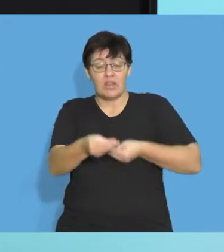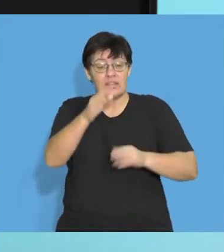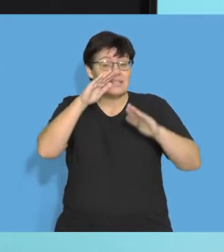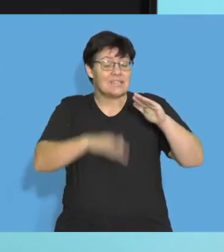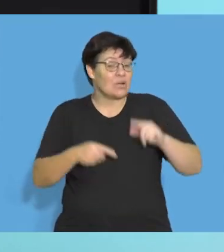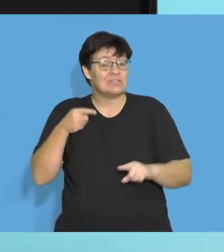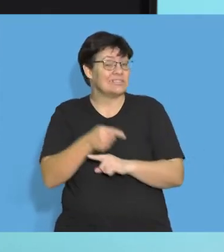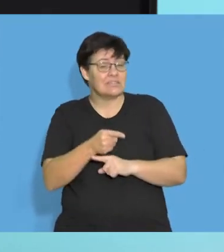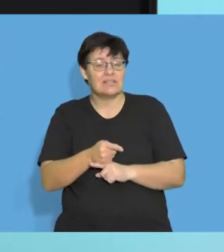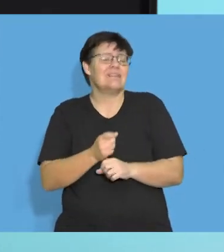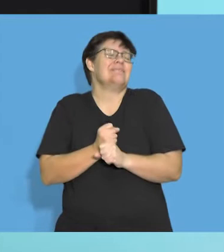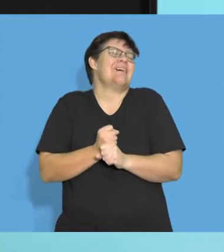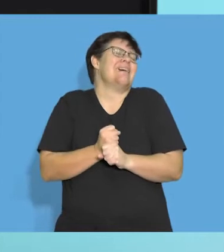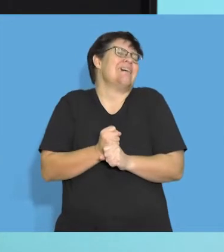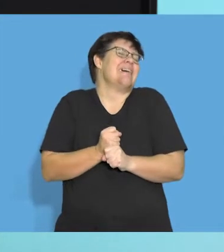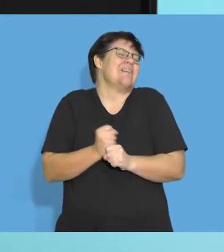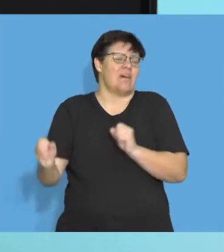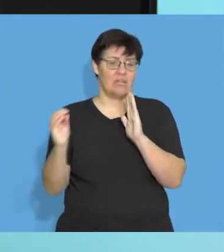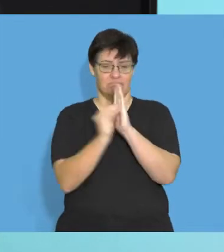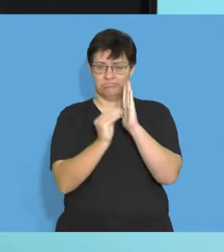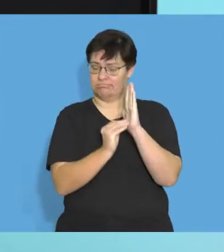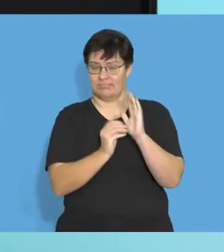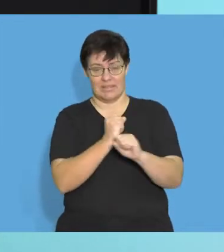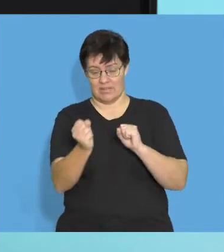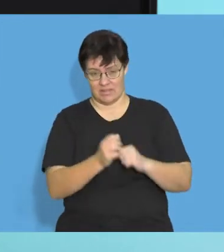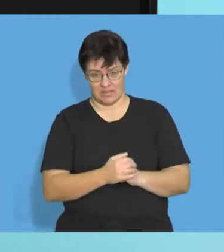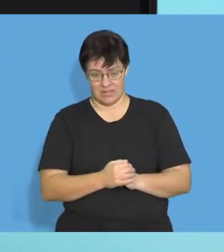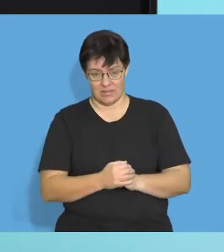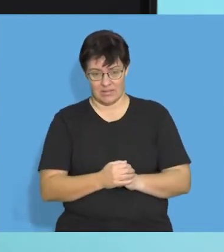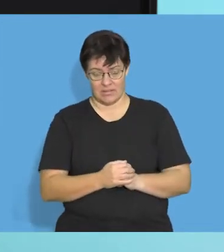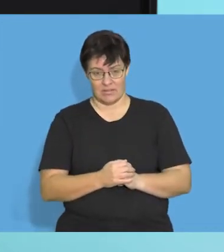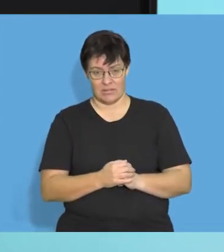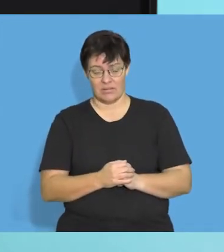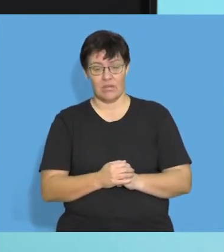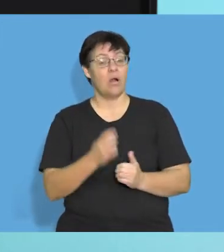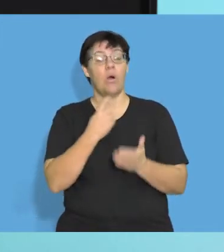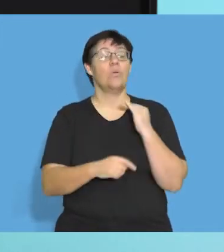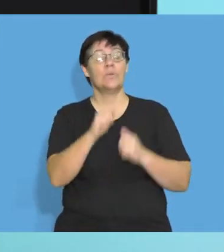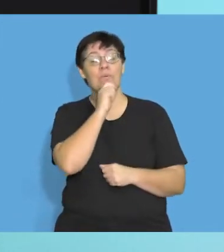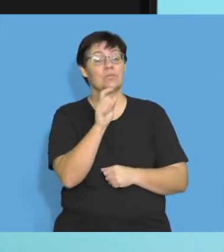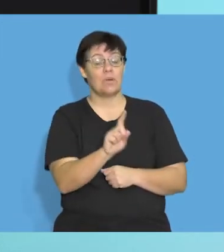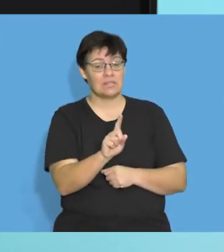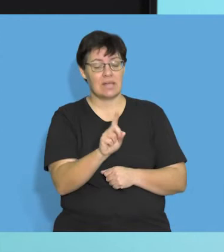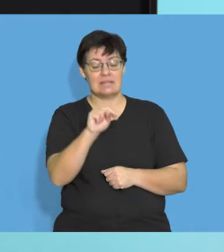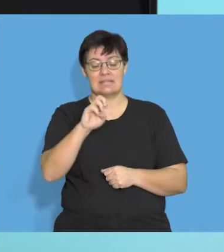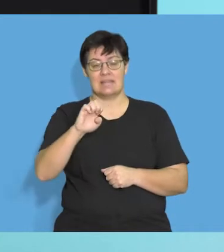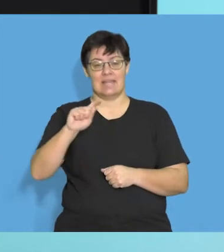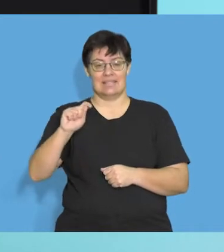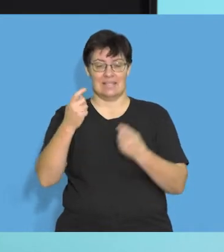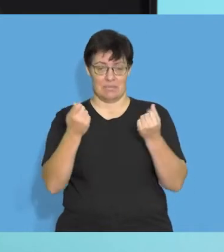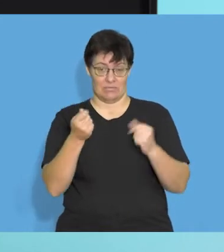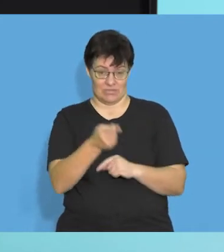is never ever recorded. You only use the net amount.